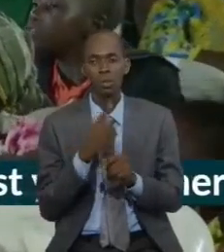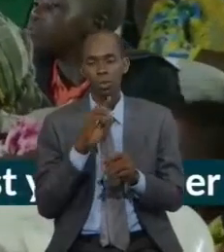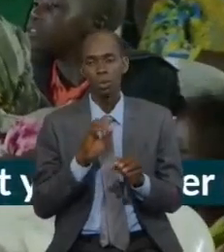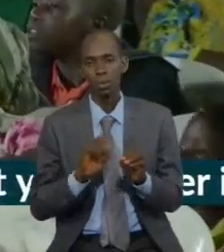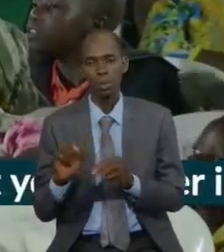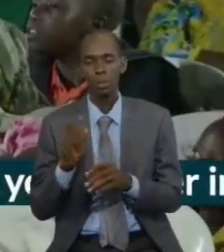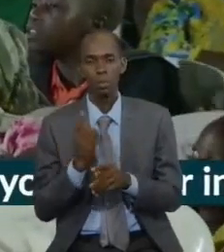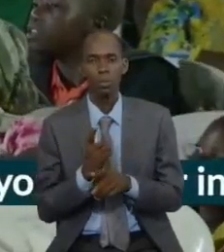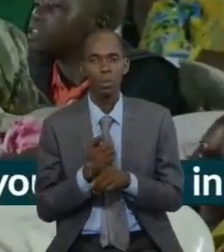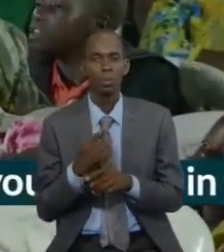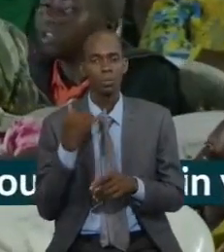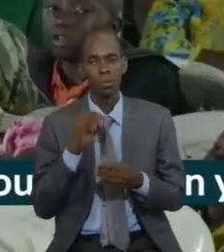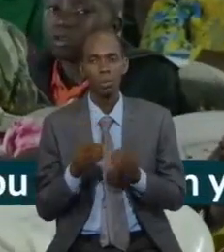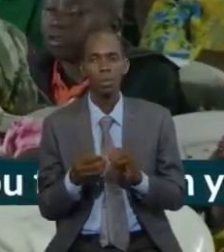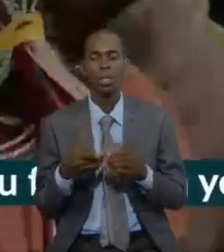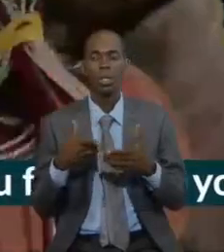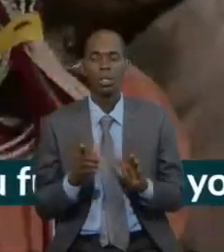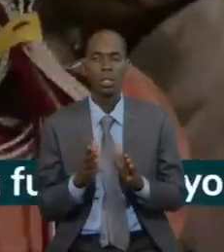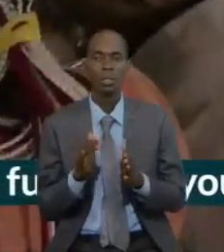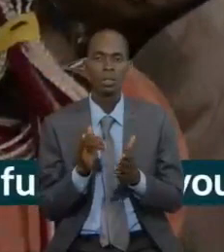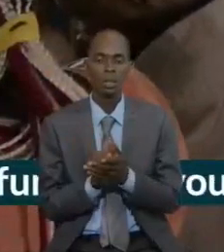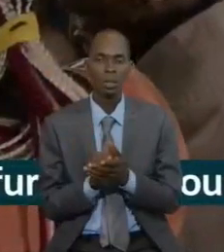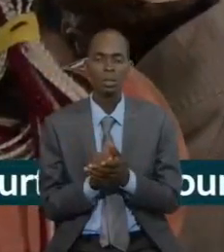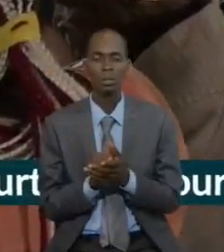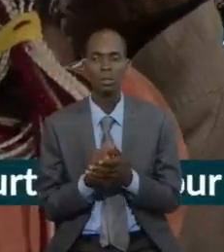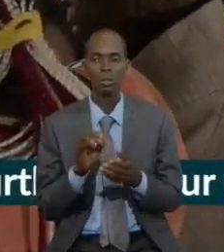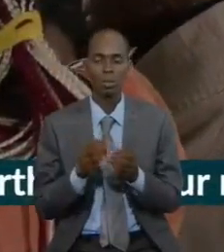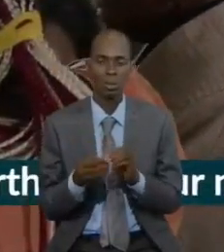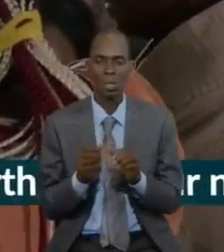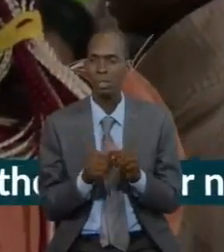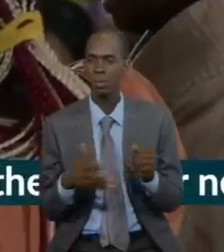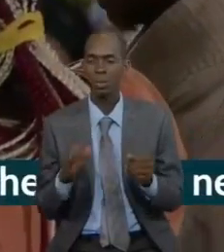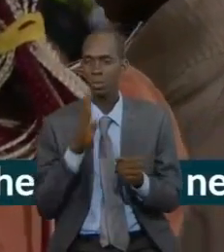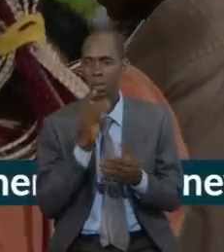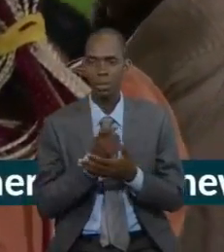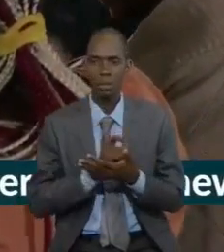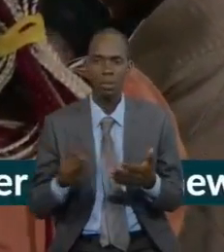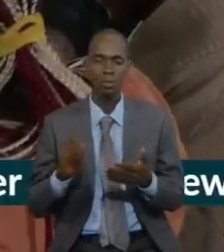Let it be eligible, let it be written boldly.